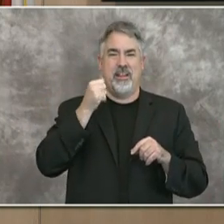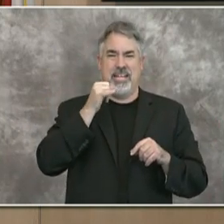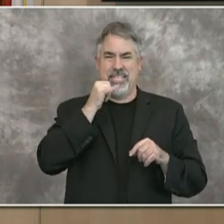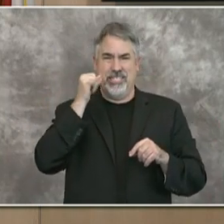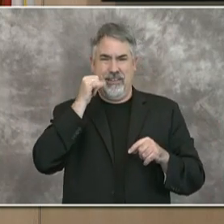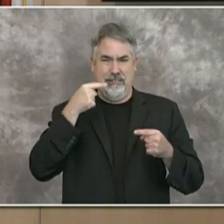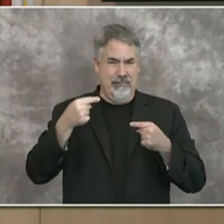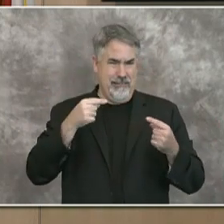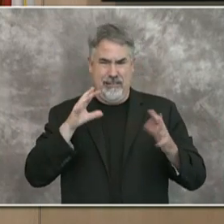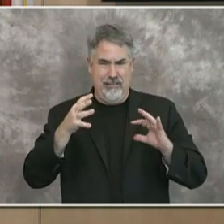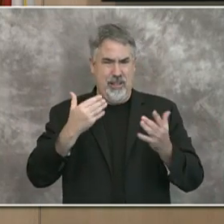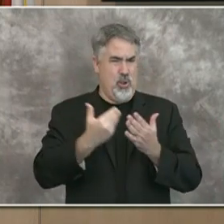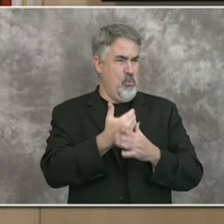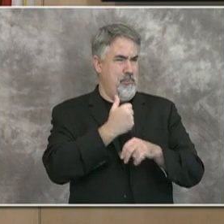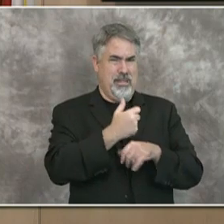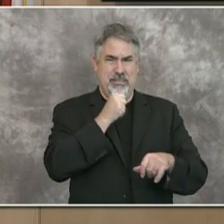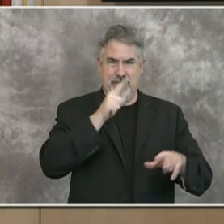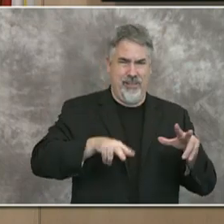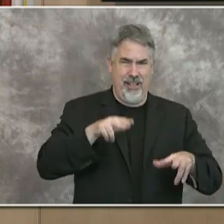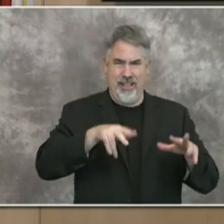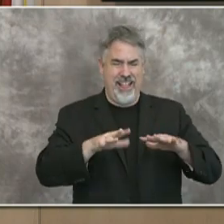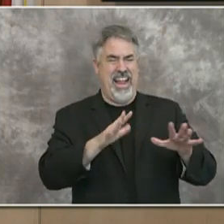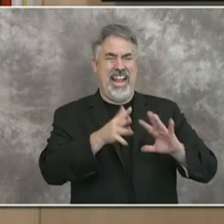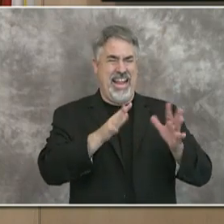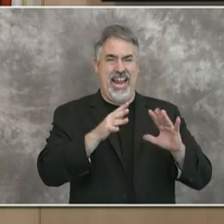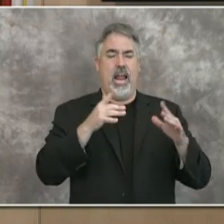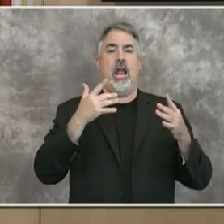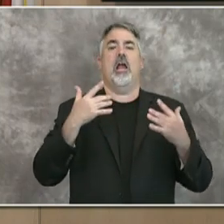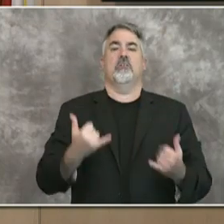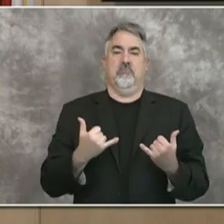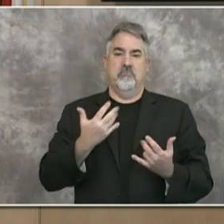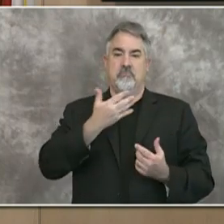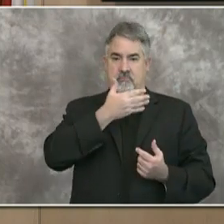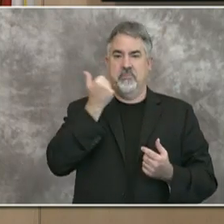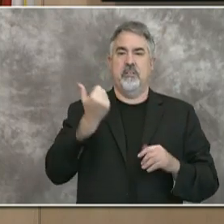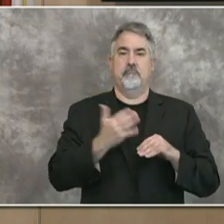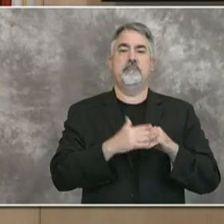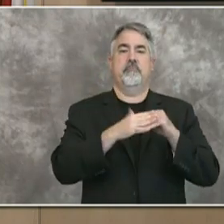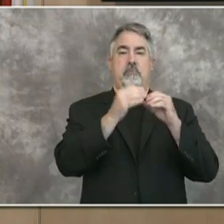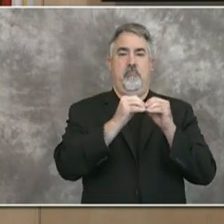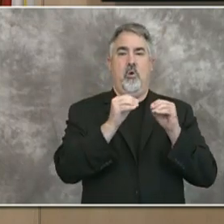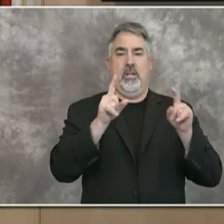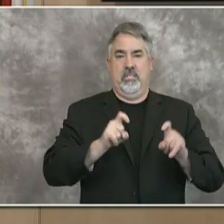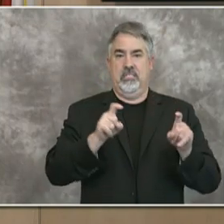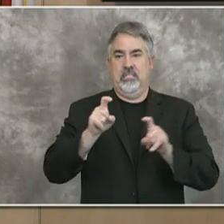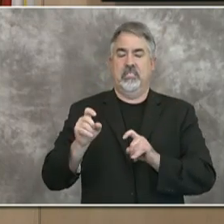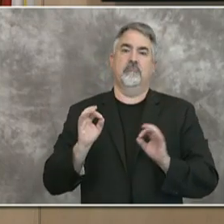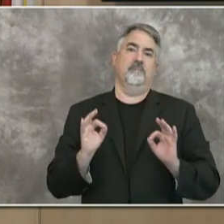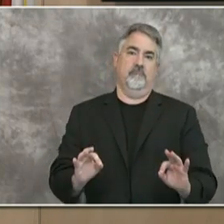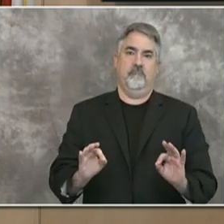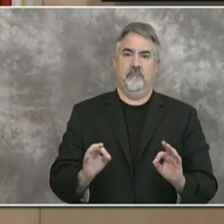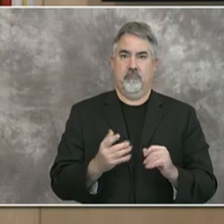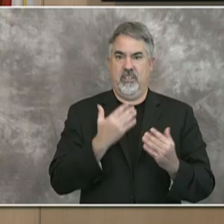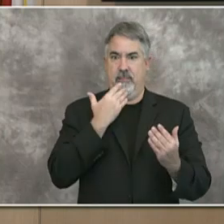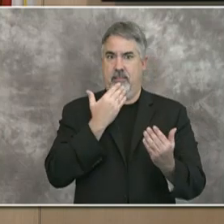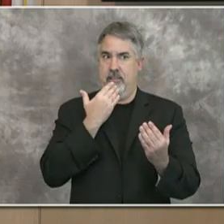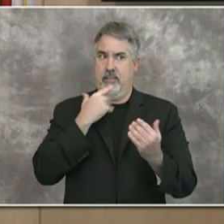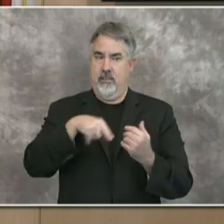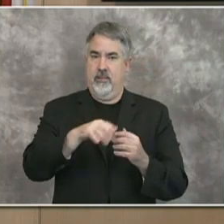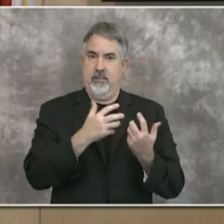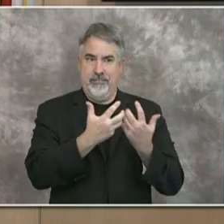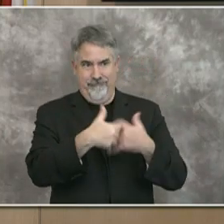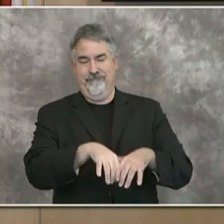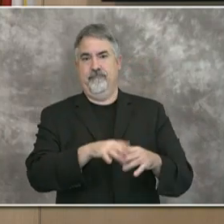to see much bigger numbers in terms of the reporting that's being done. And so we give our appreciation and thanks to all of those who are